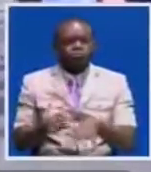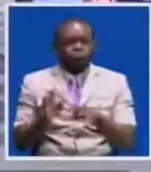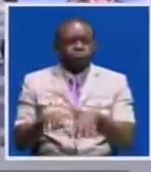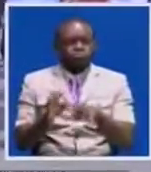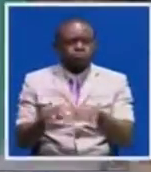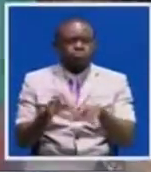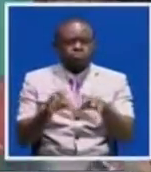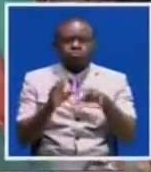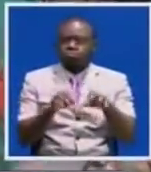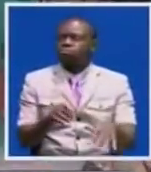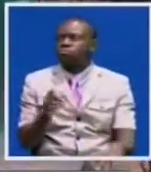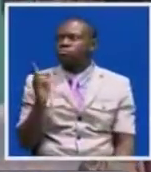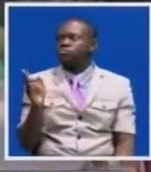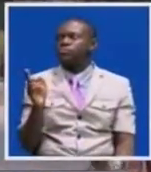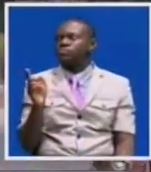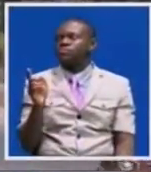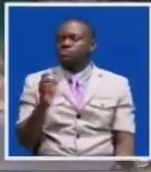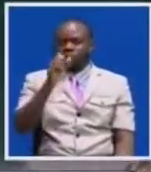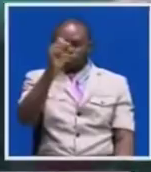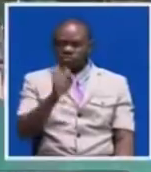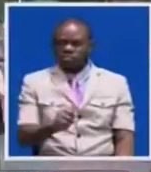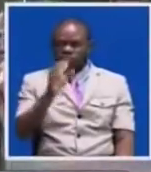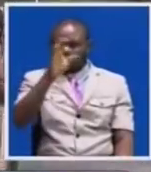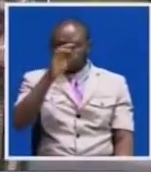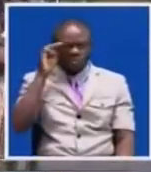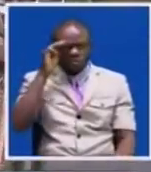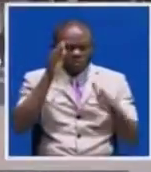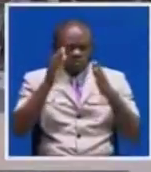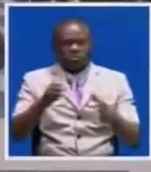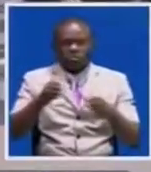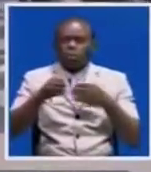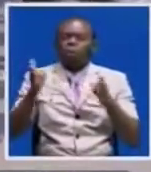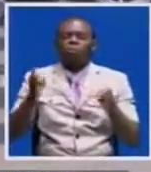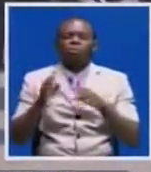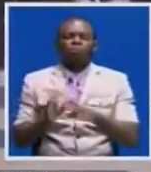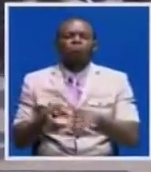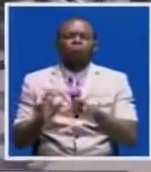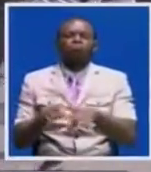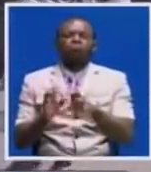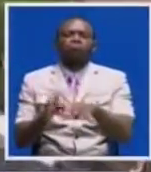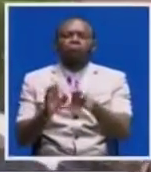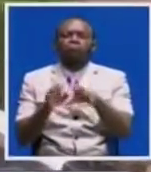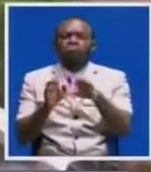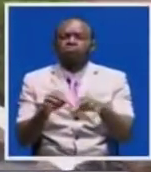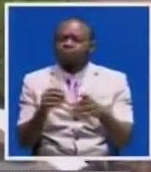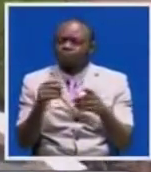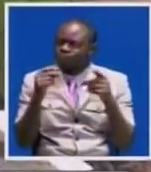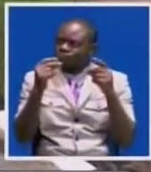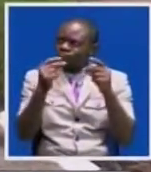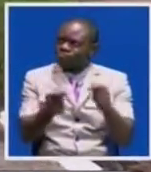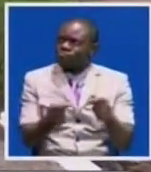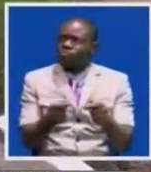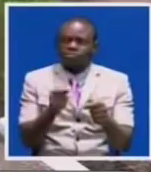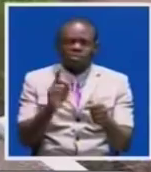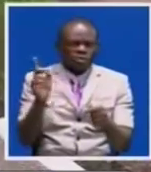Park, flagged off by Southern Province Minister Edfai Hamukale. The procession was led to the Senate of in honor